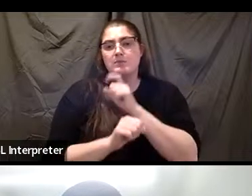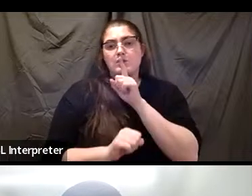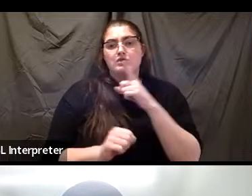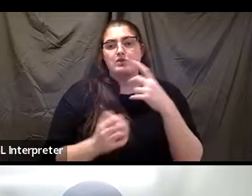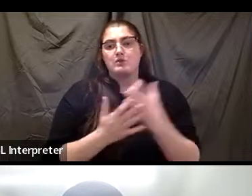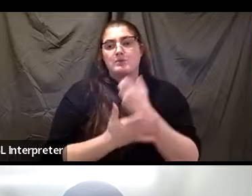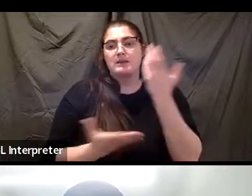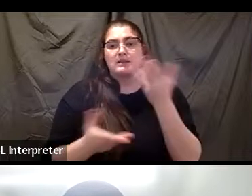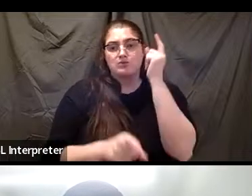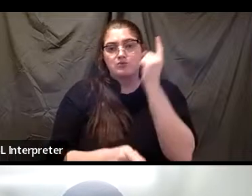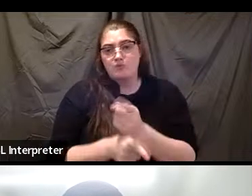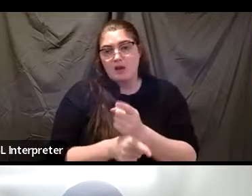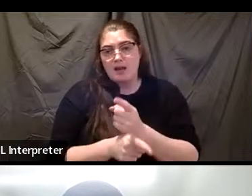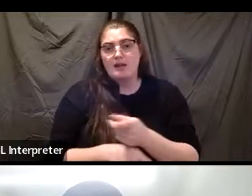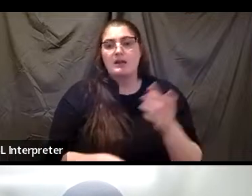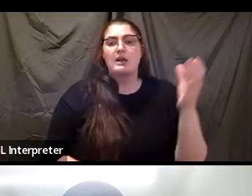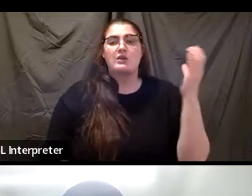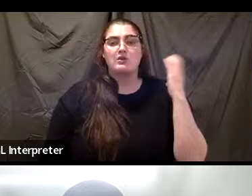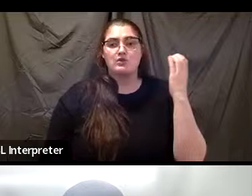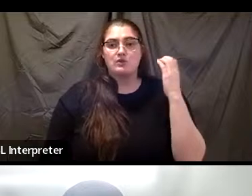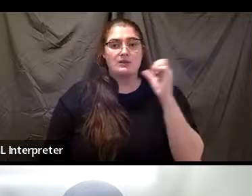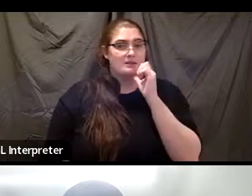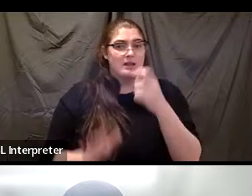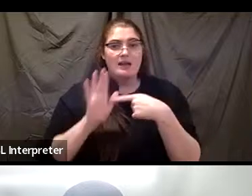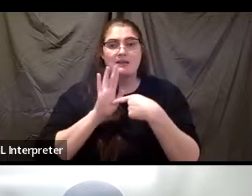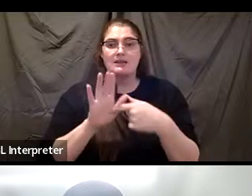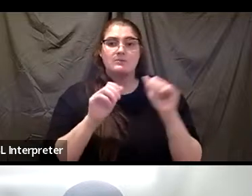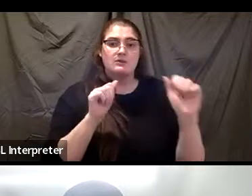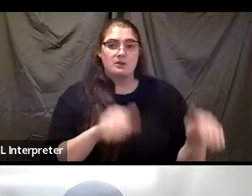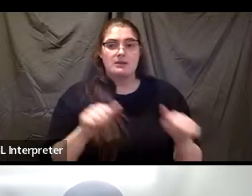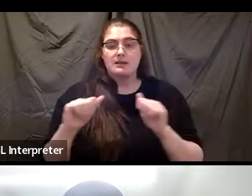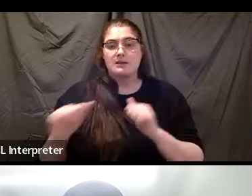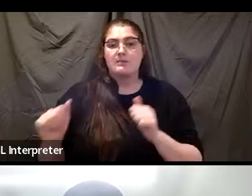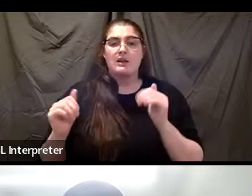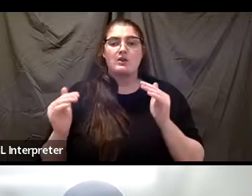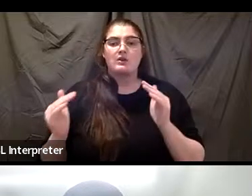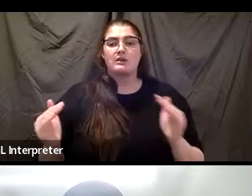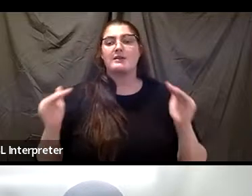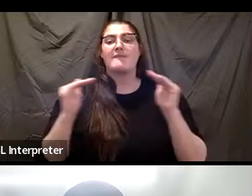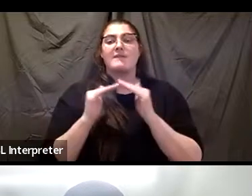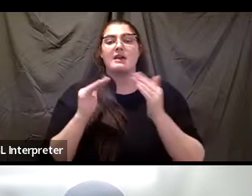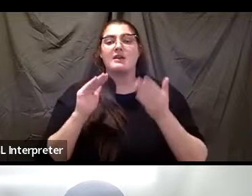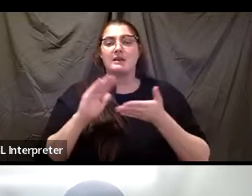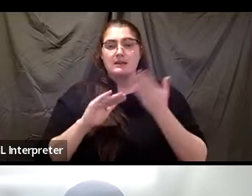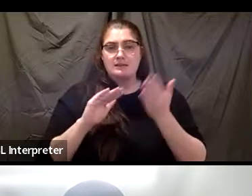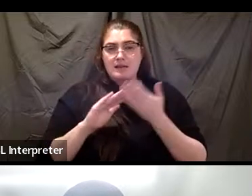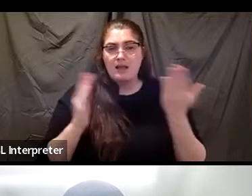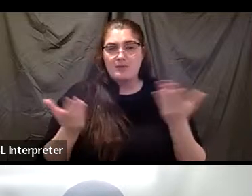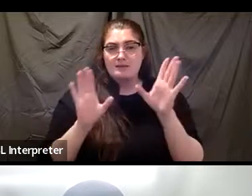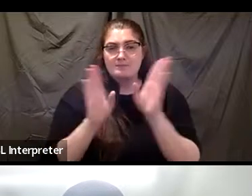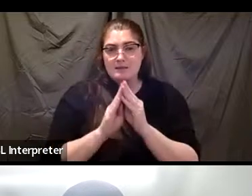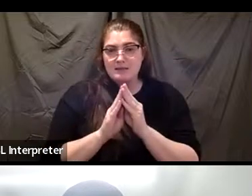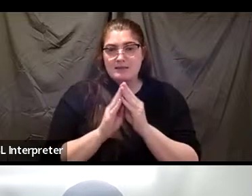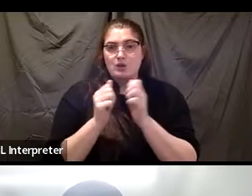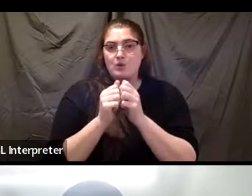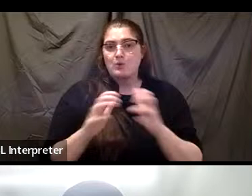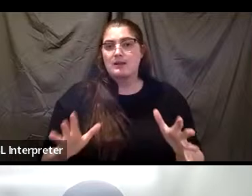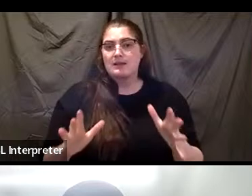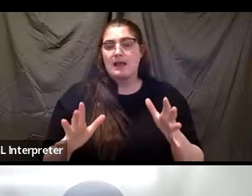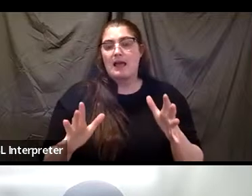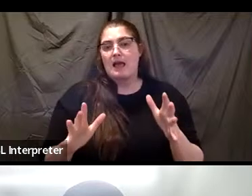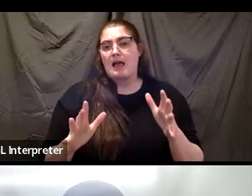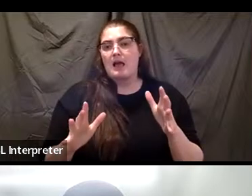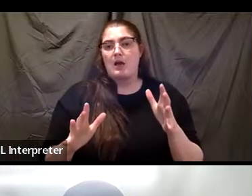this right. The chair has not demonstrated an ability to fairly conduct these meetings without animus,